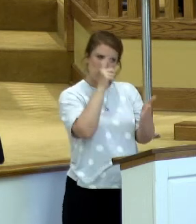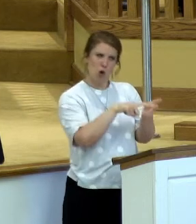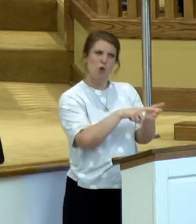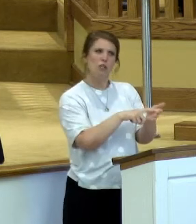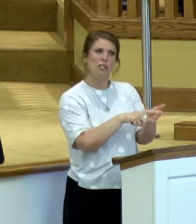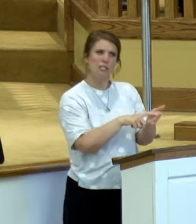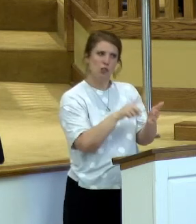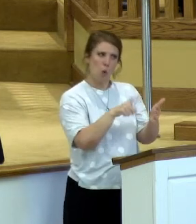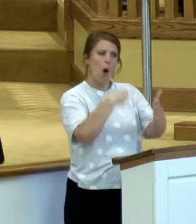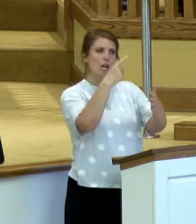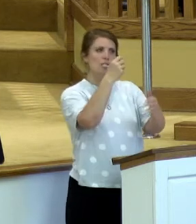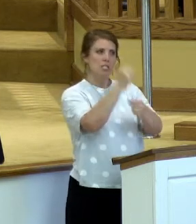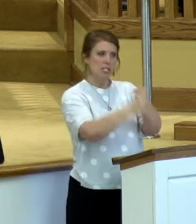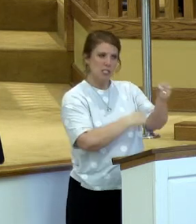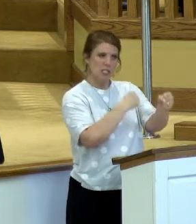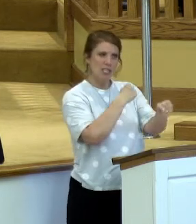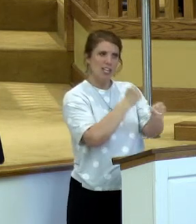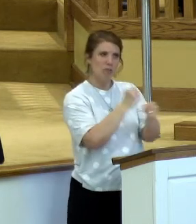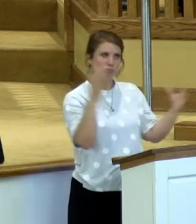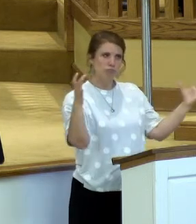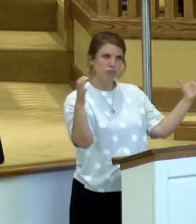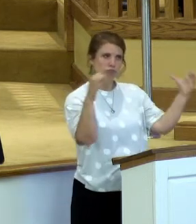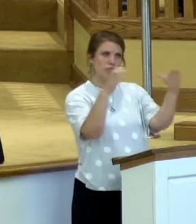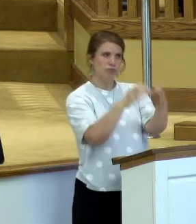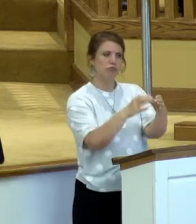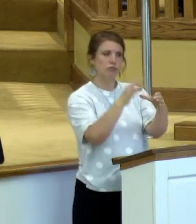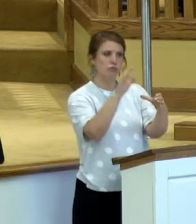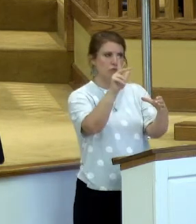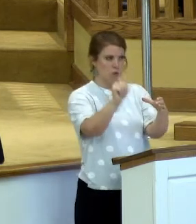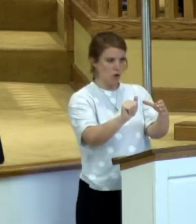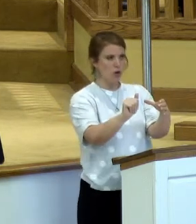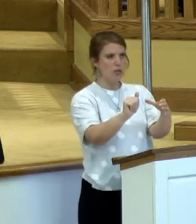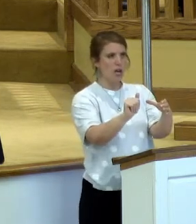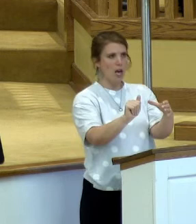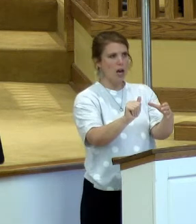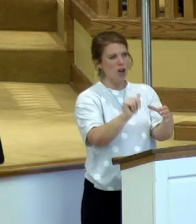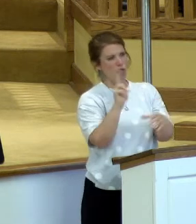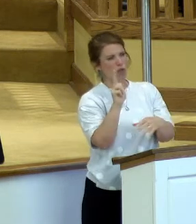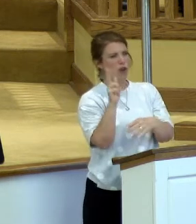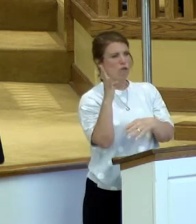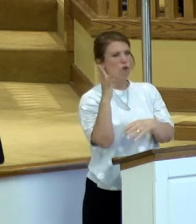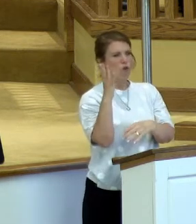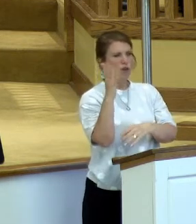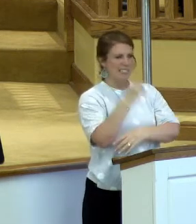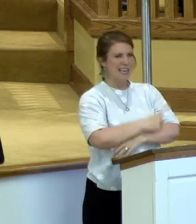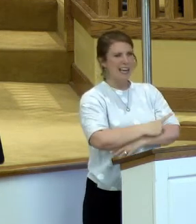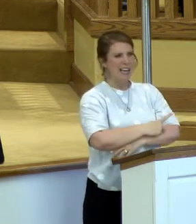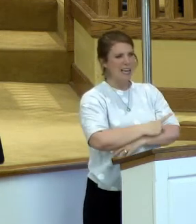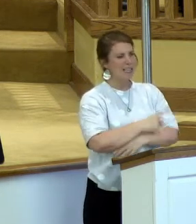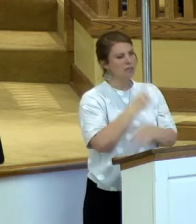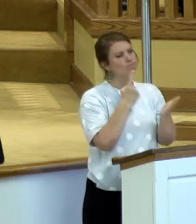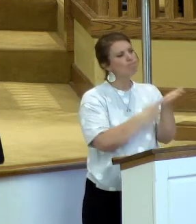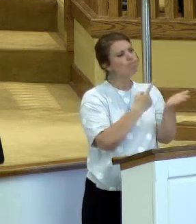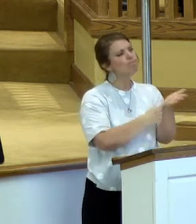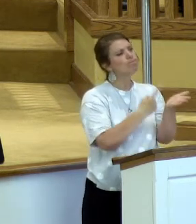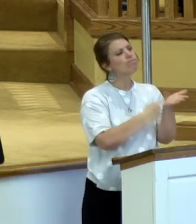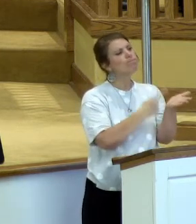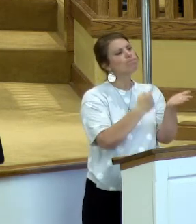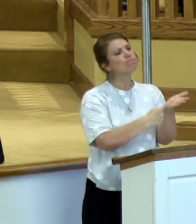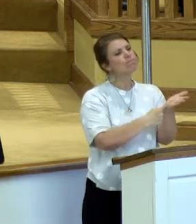three men, but once a year they would gather in Florida. These three men would meet in Florida for about 3 or 4 days, and they would